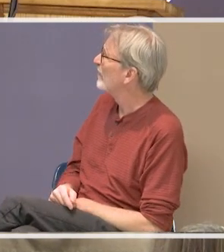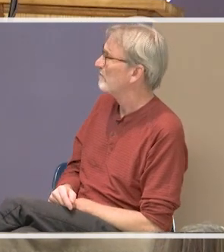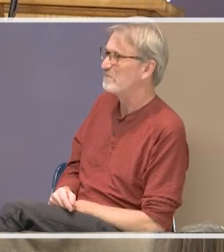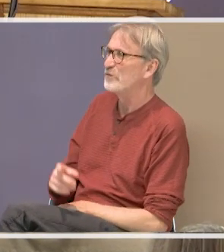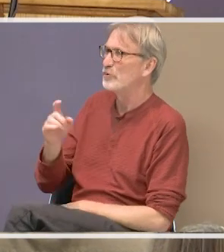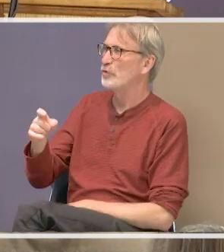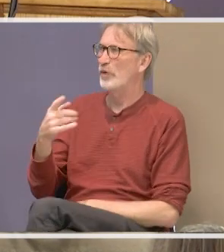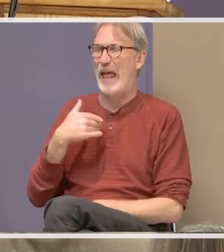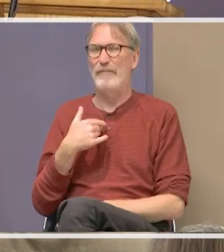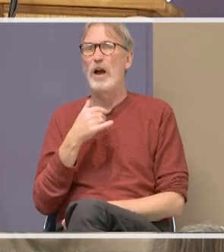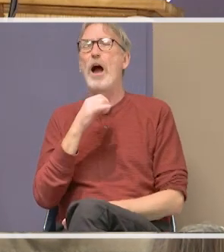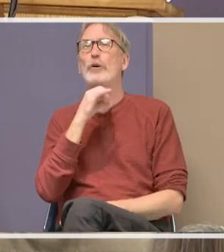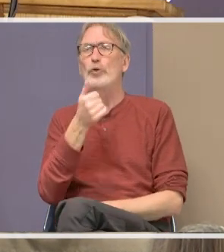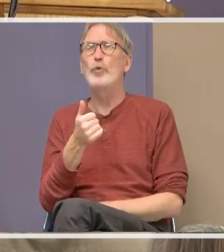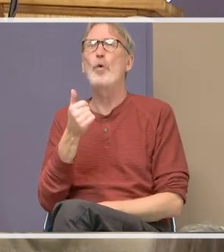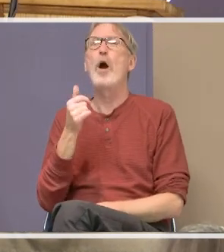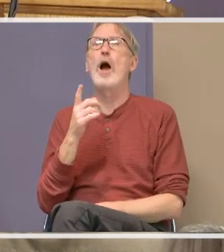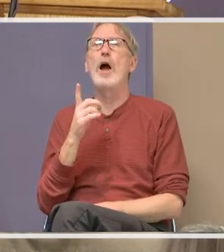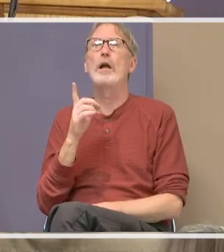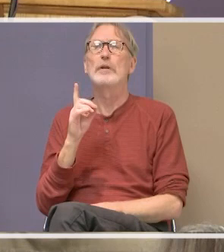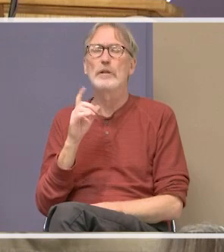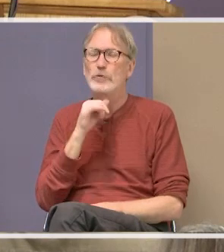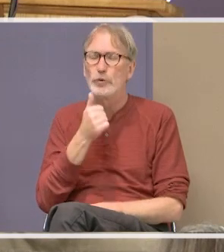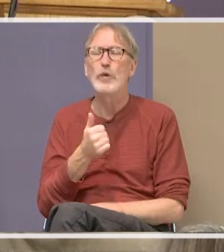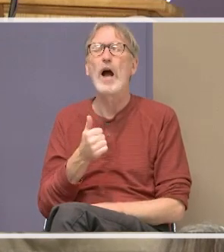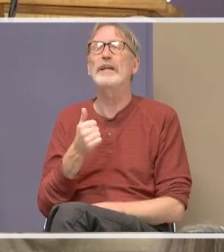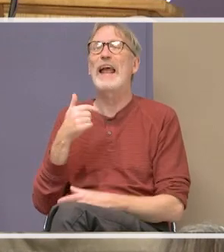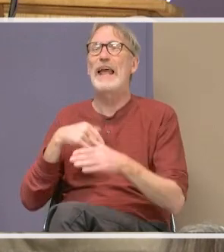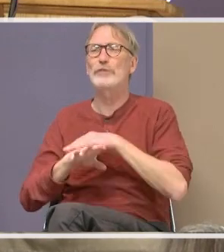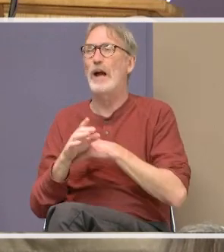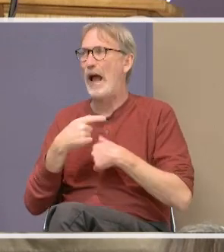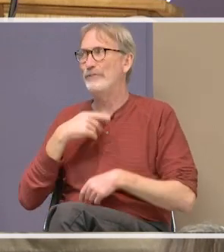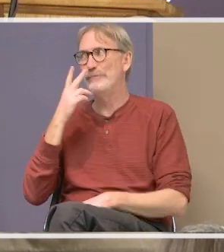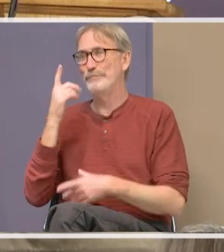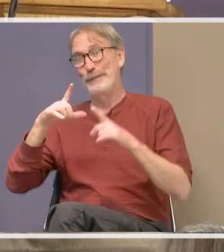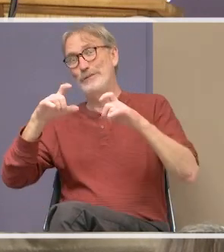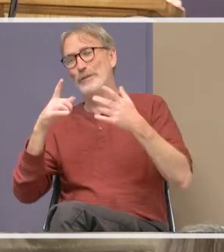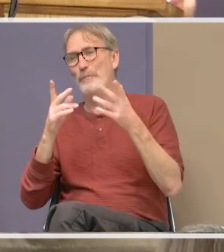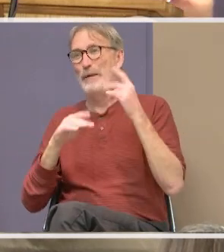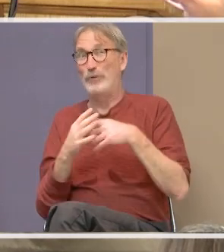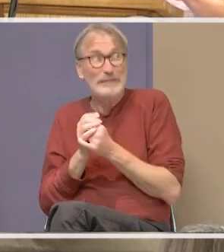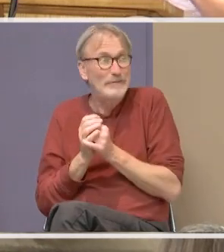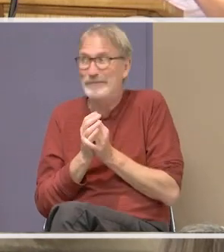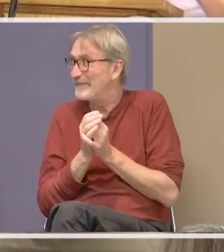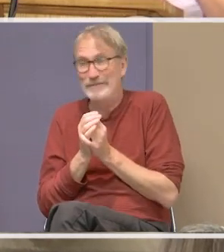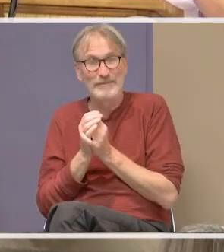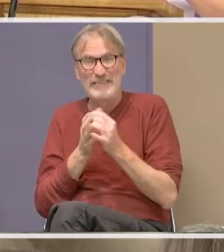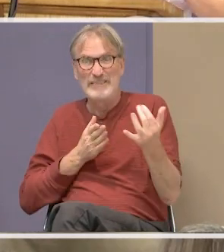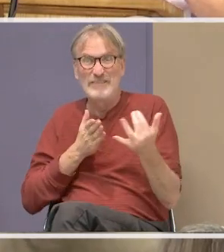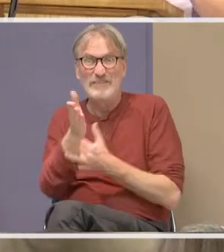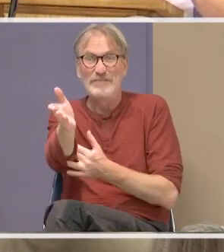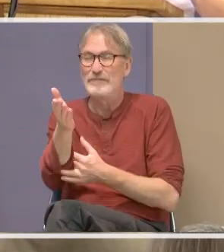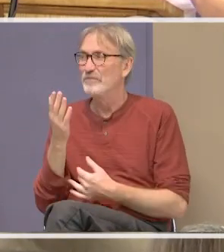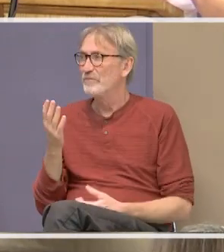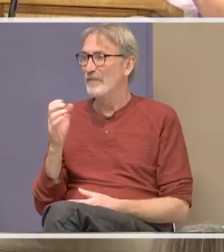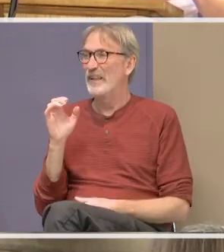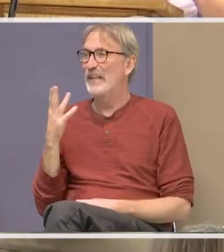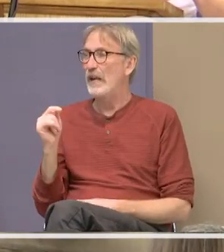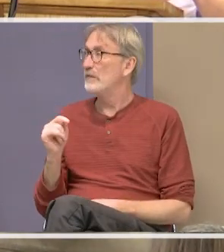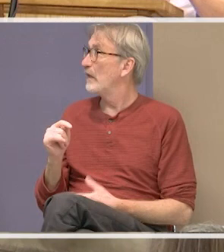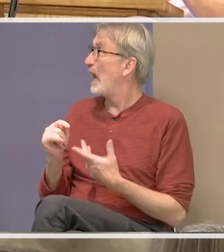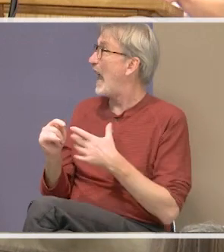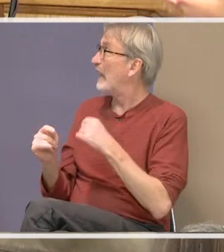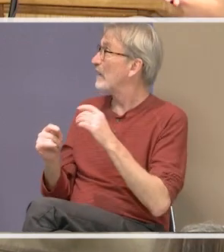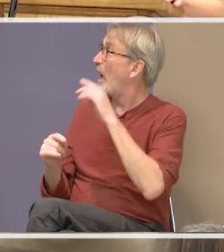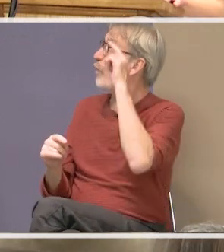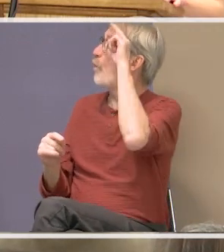use a do not enter. I have pictures of cars driving up the alley the wrong way. That's the cut through. And at the other end of the alley where the